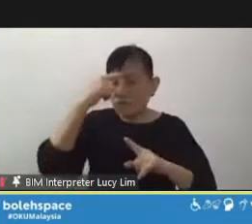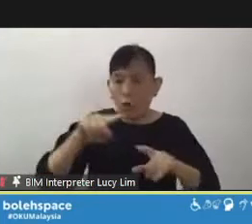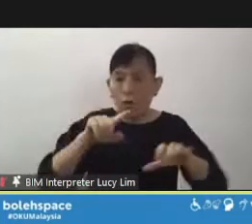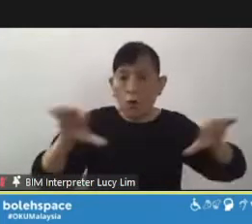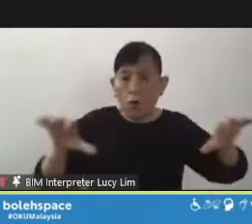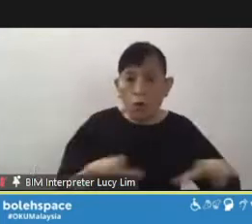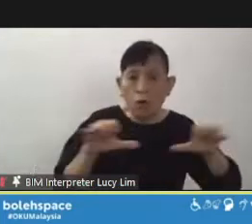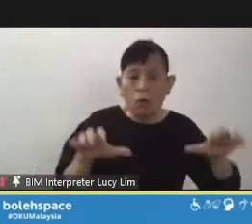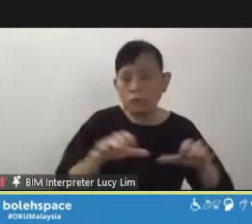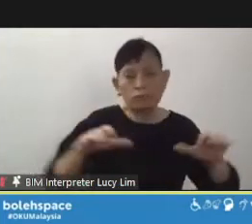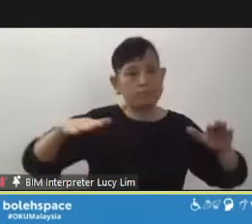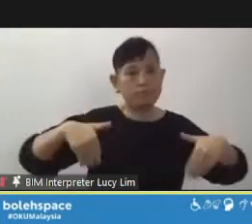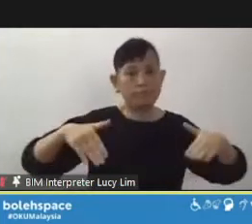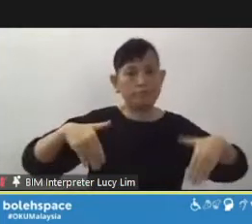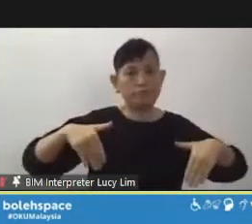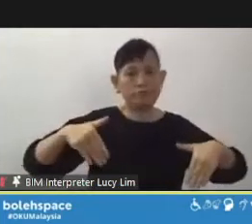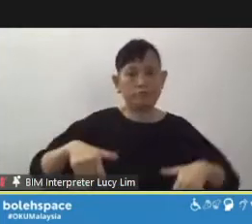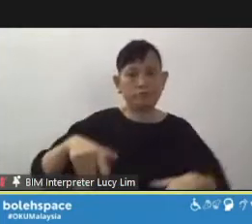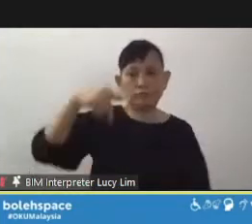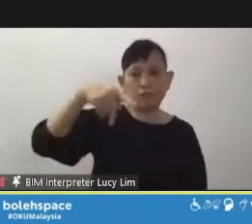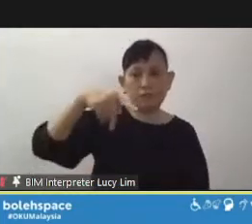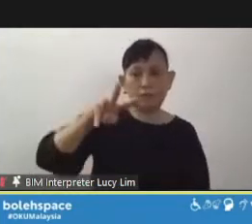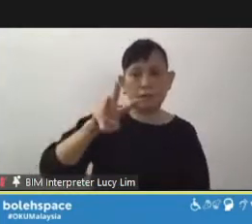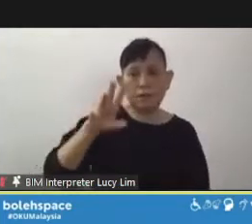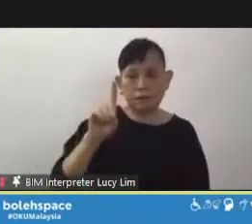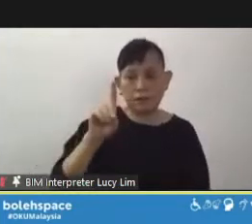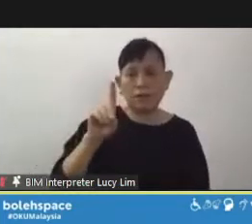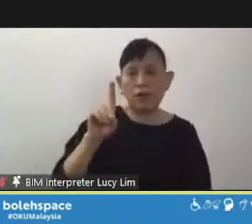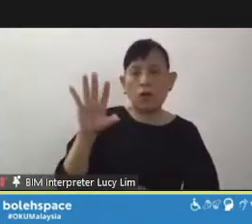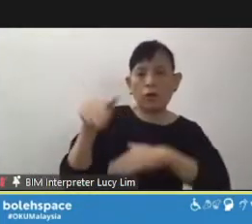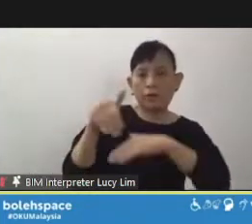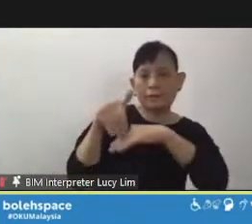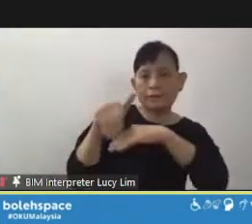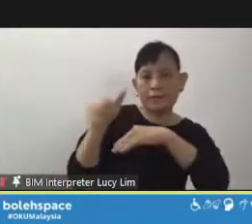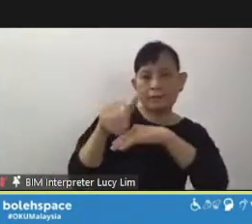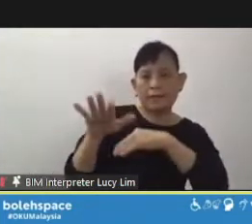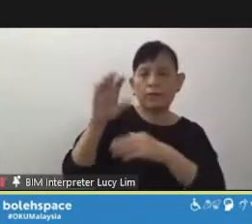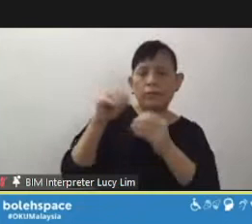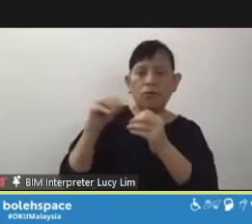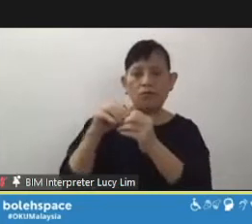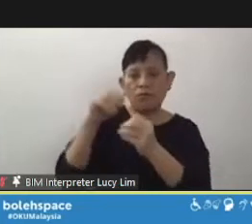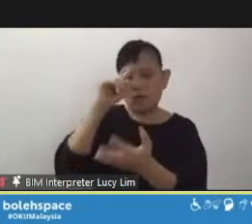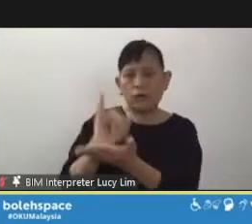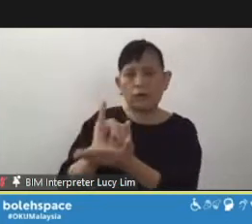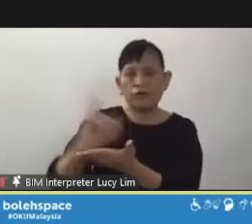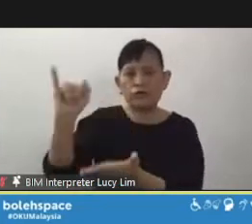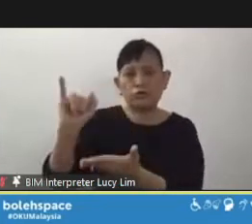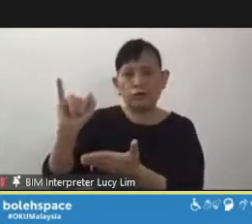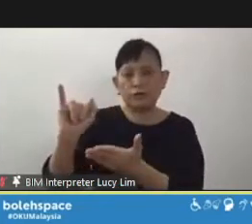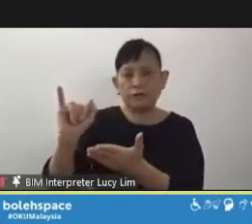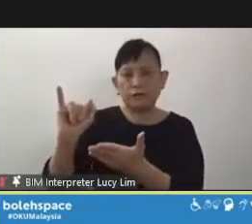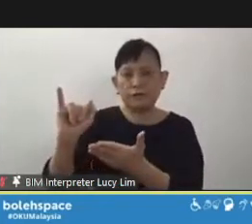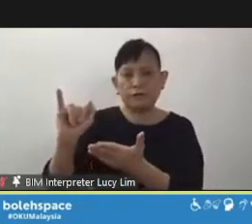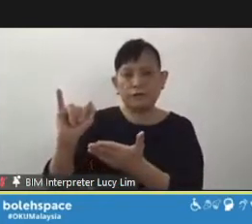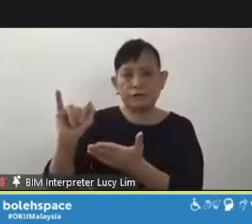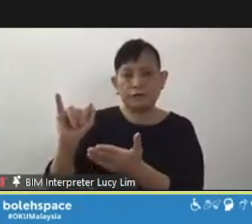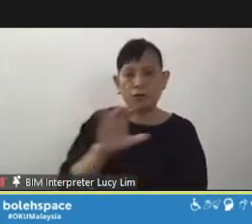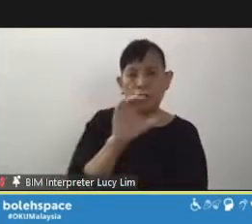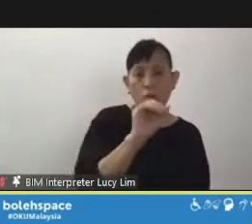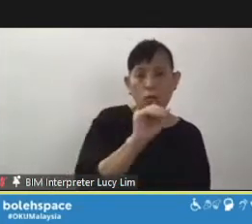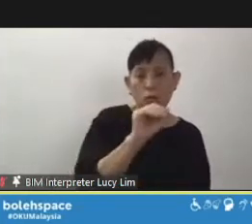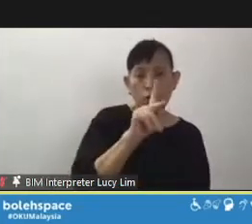And PWDs must be institutionalized. This is the stigma. This is what people think. Okay, OKU have to